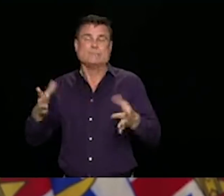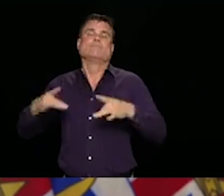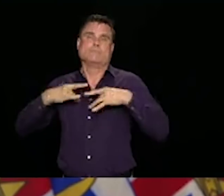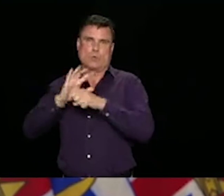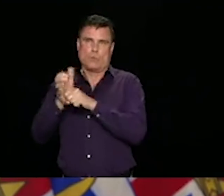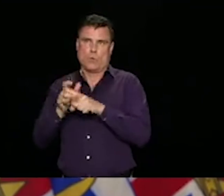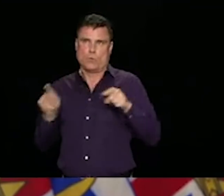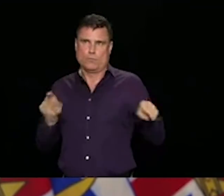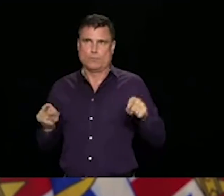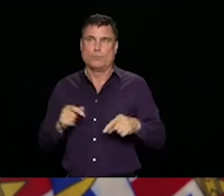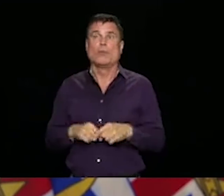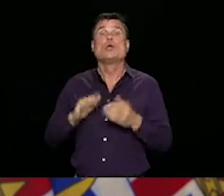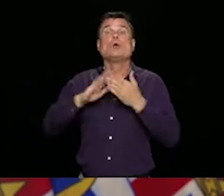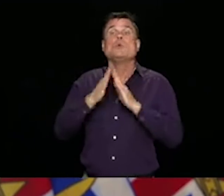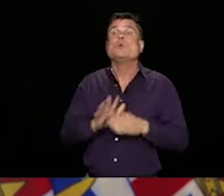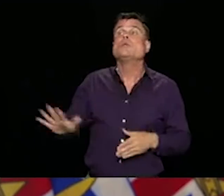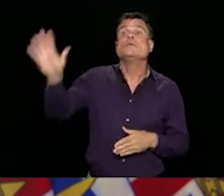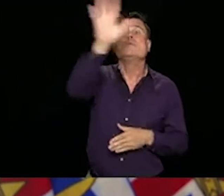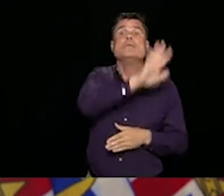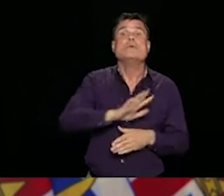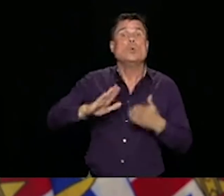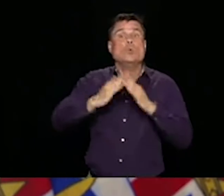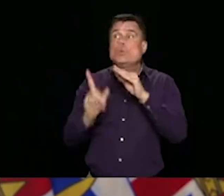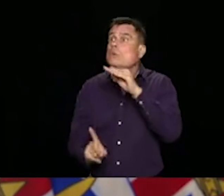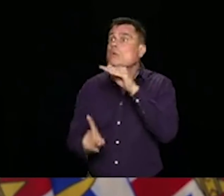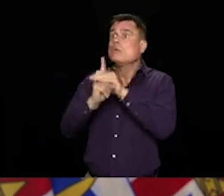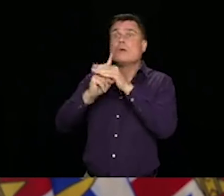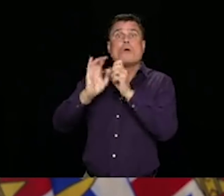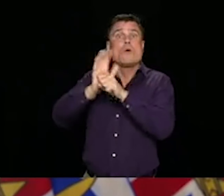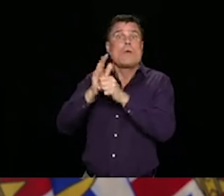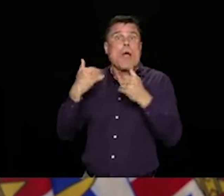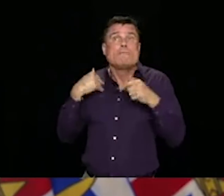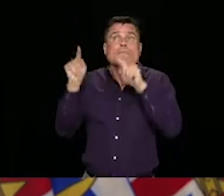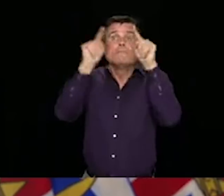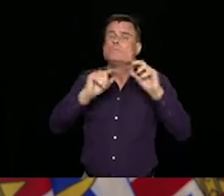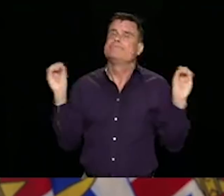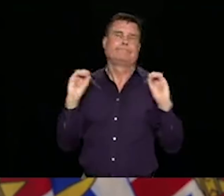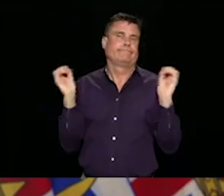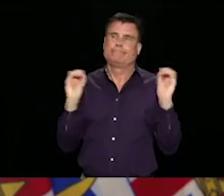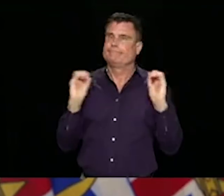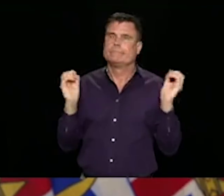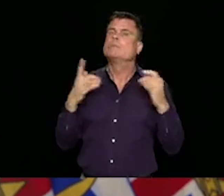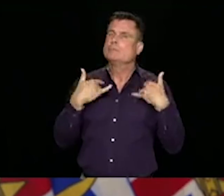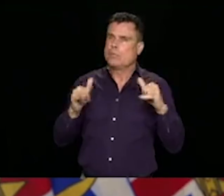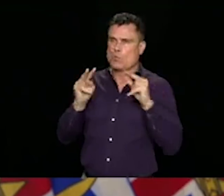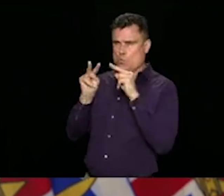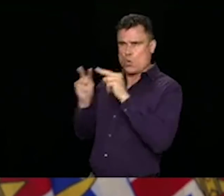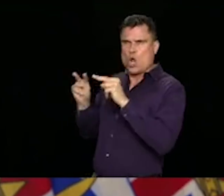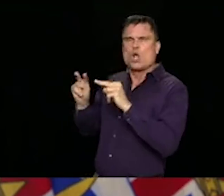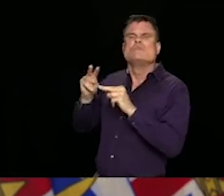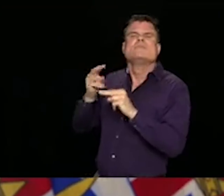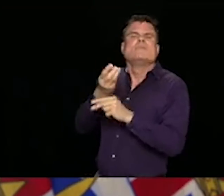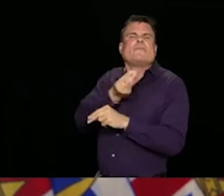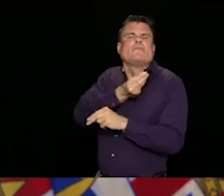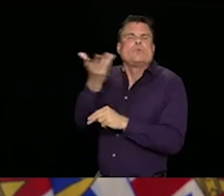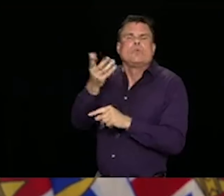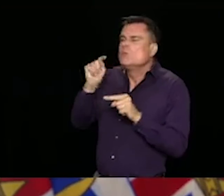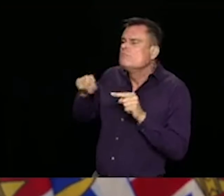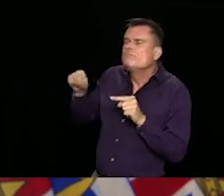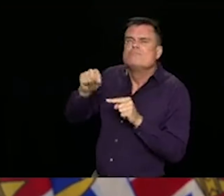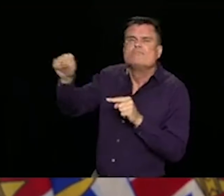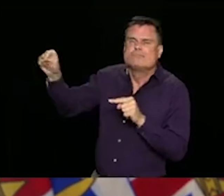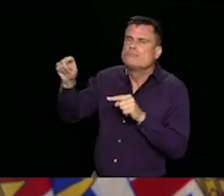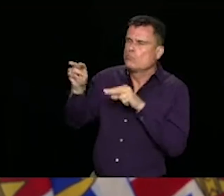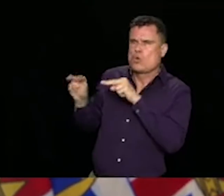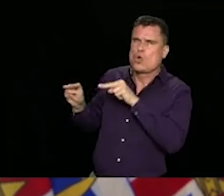We have no new community outbreaks. We're continuing to monitor and support at the facilities where we've had